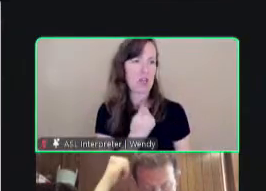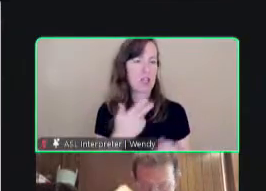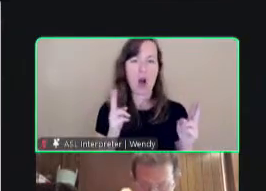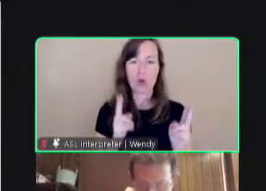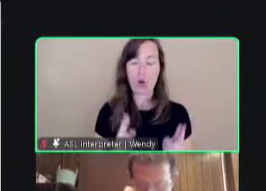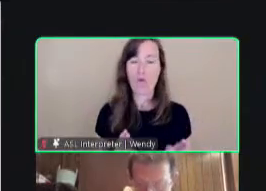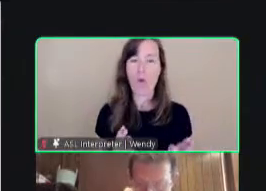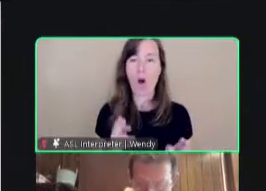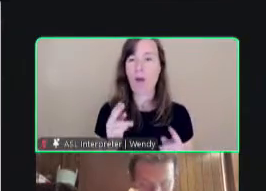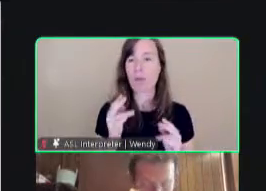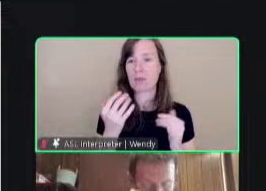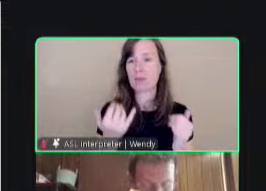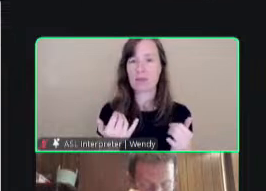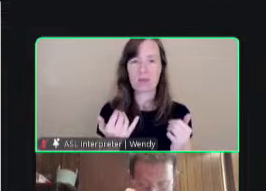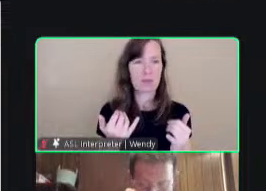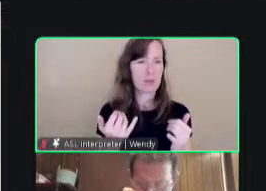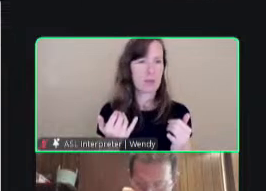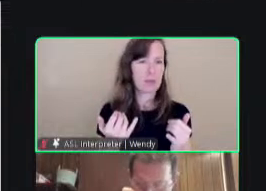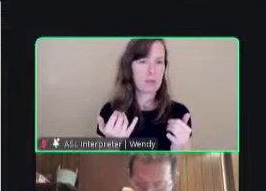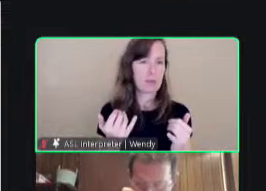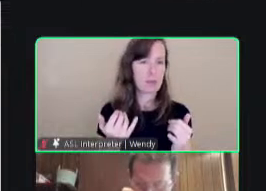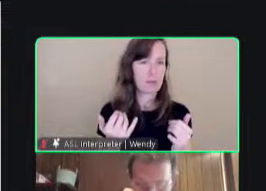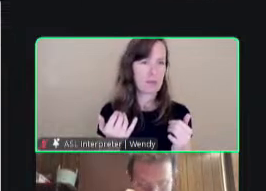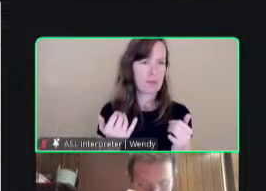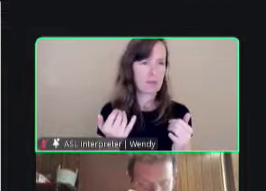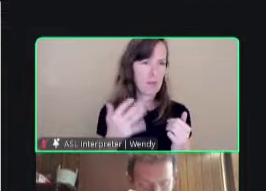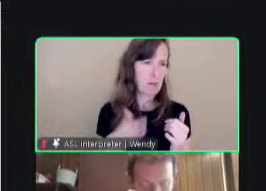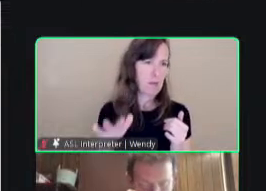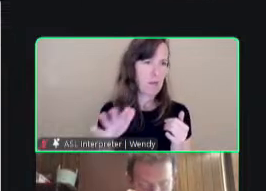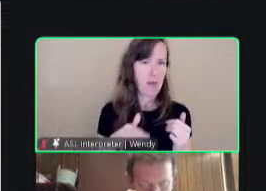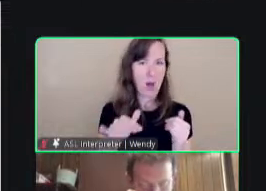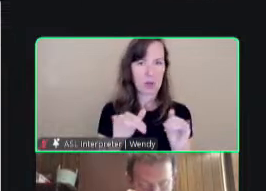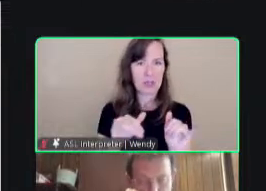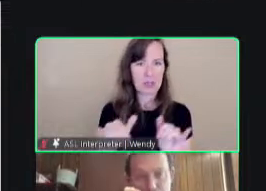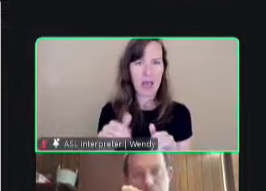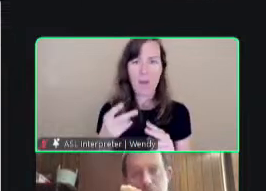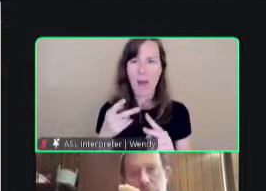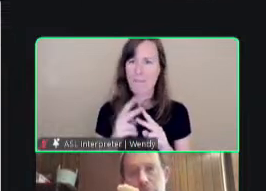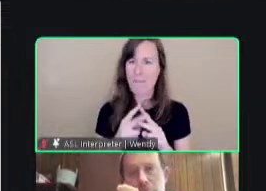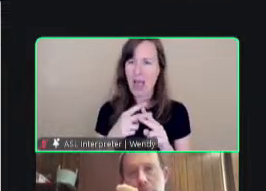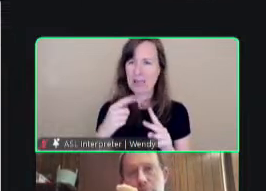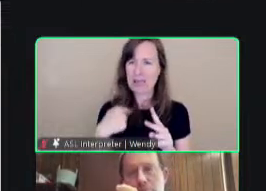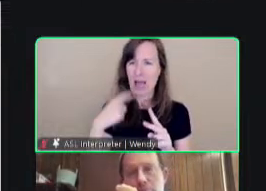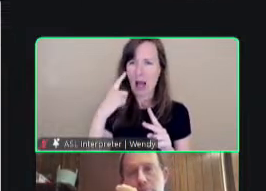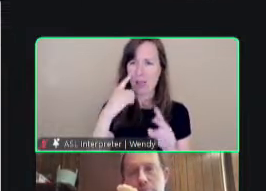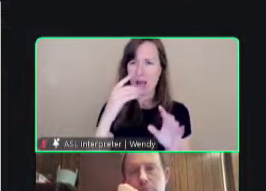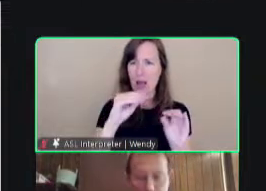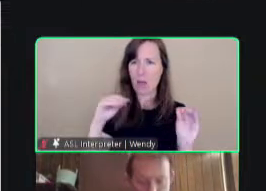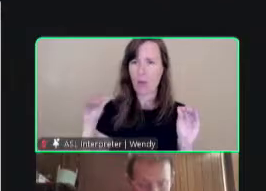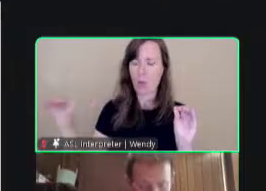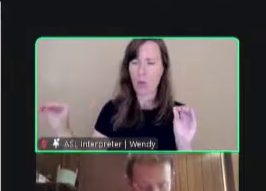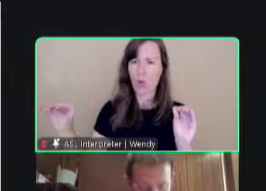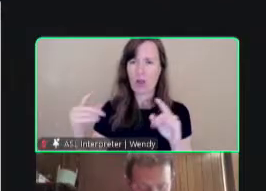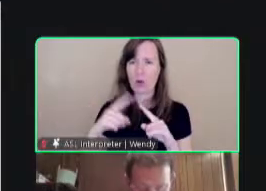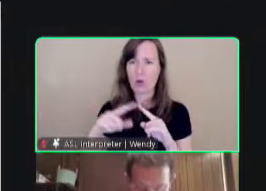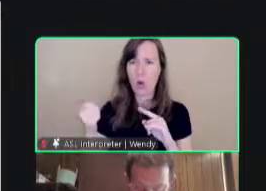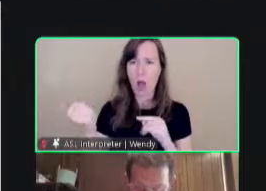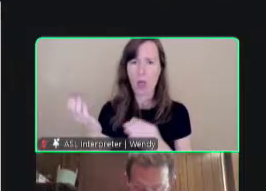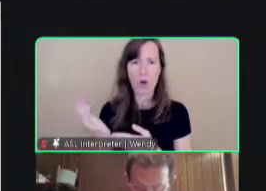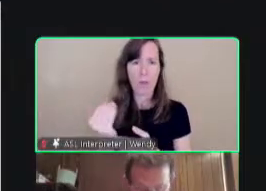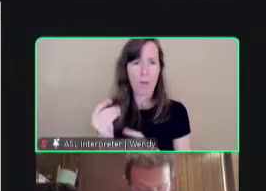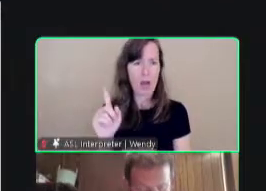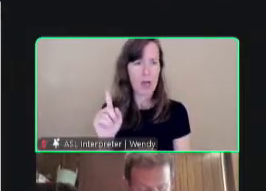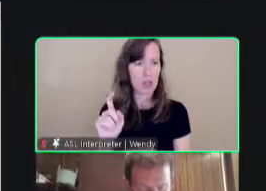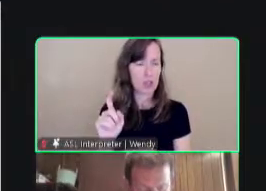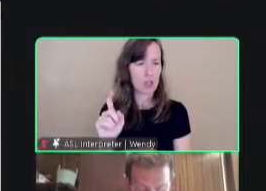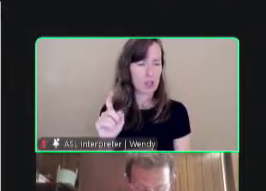are staying the same. The lot maintenance, I think, might be leaving my budget. It was in code enforcement, I believe now, but now we